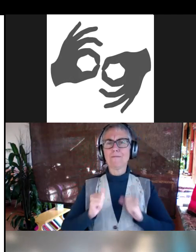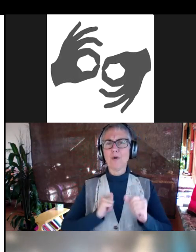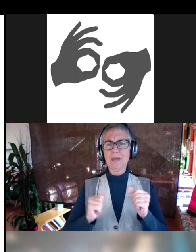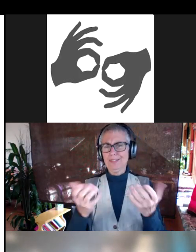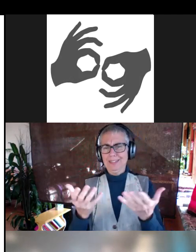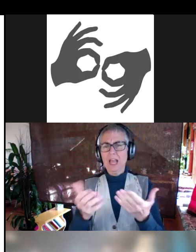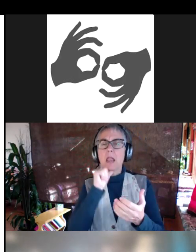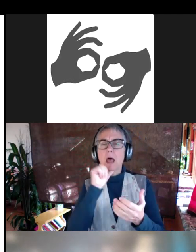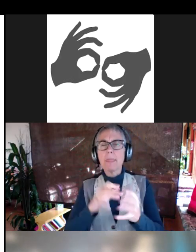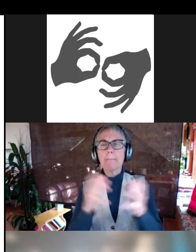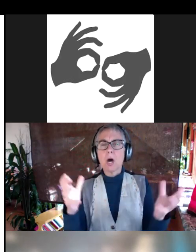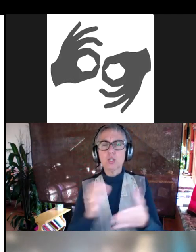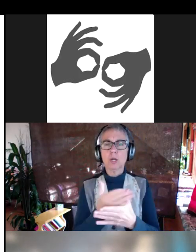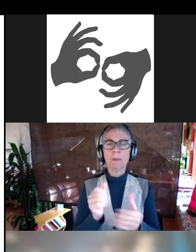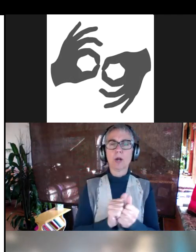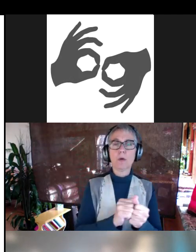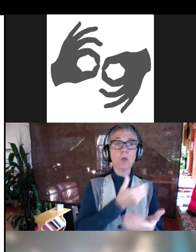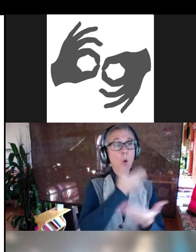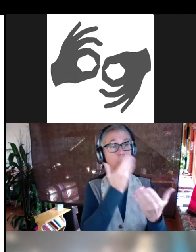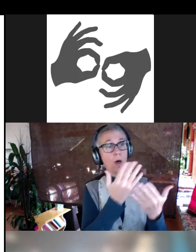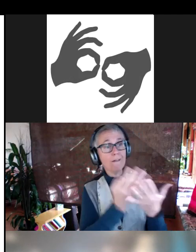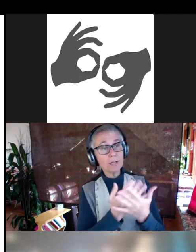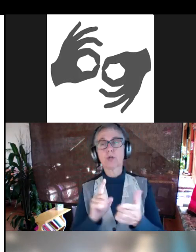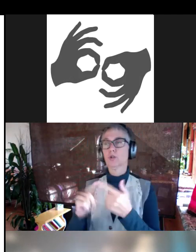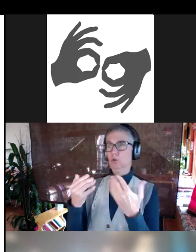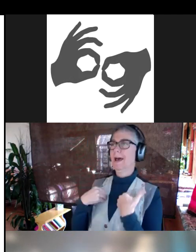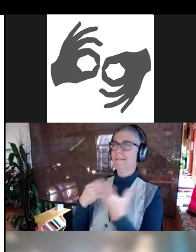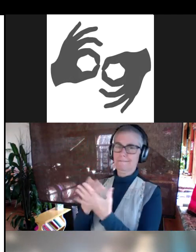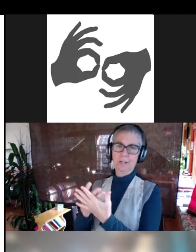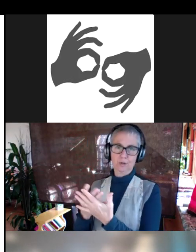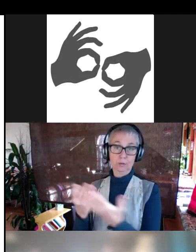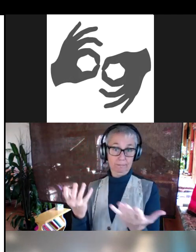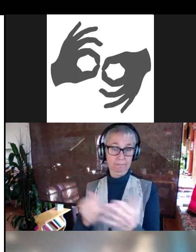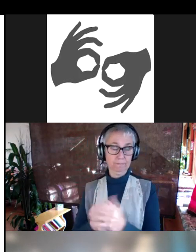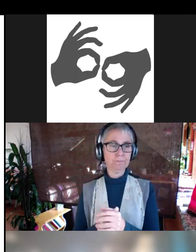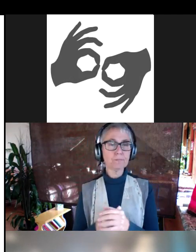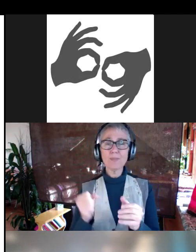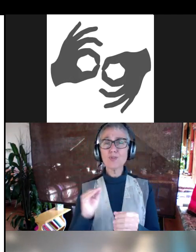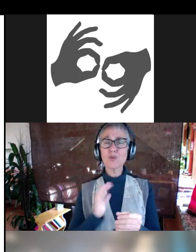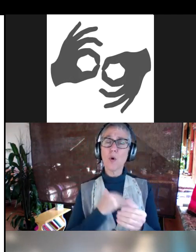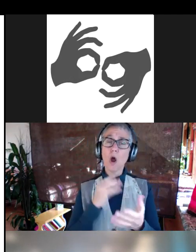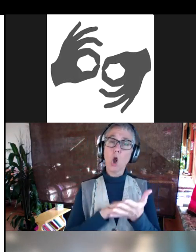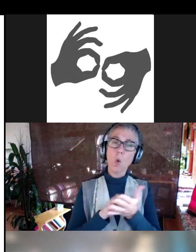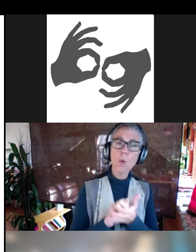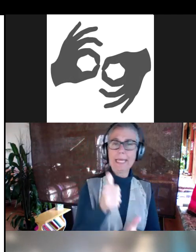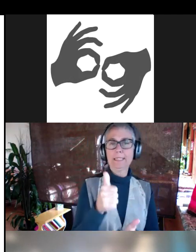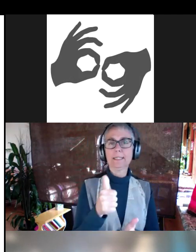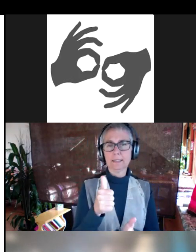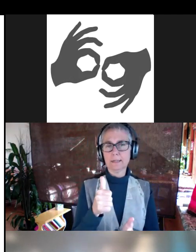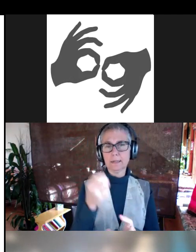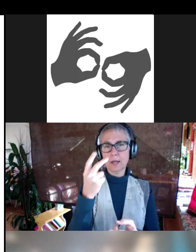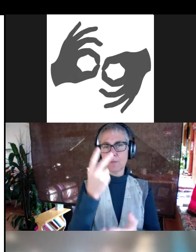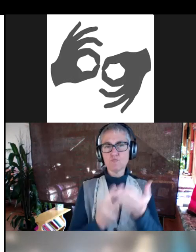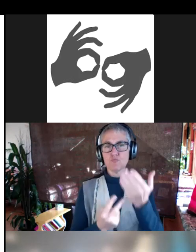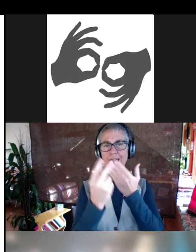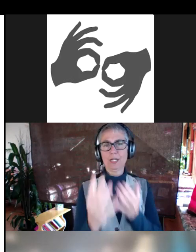at all to having a filter. And so that suggests that even the weakest predictor, even the